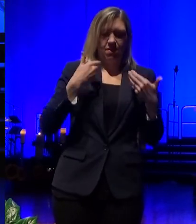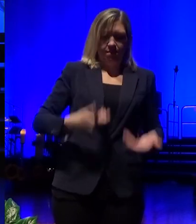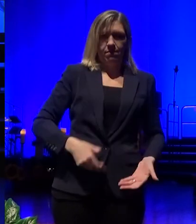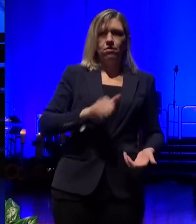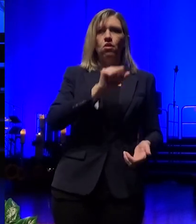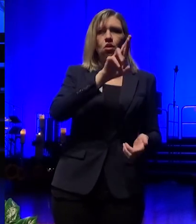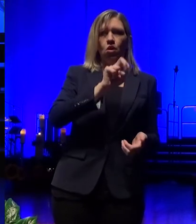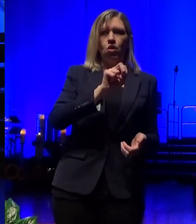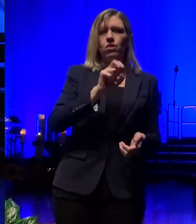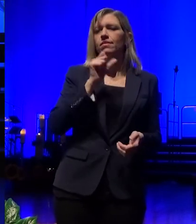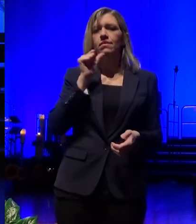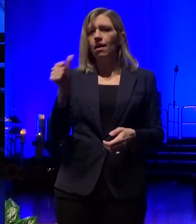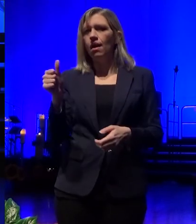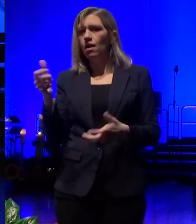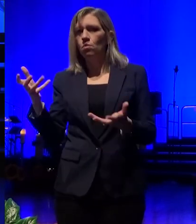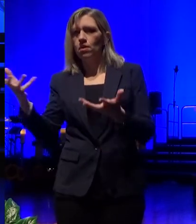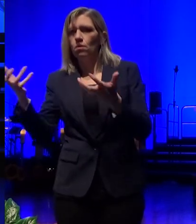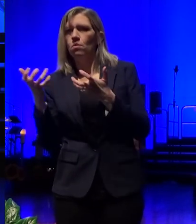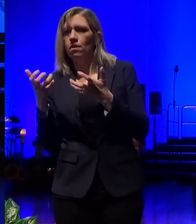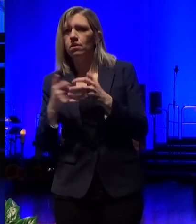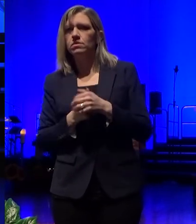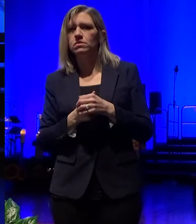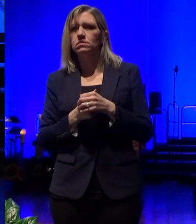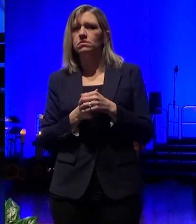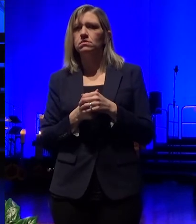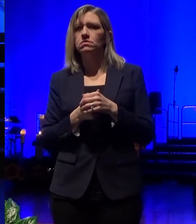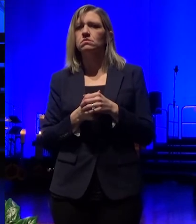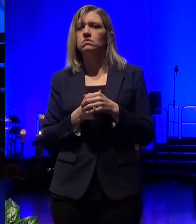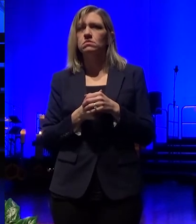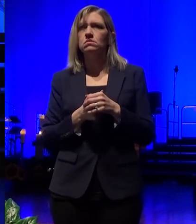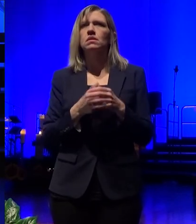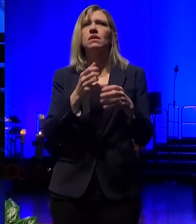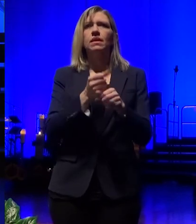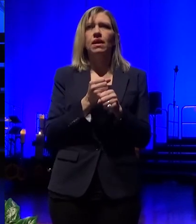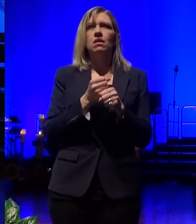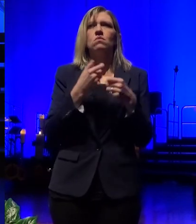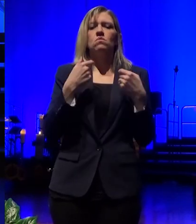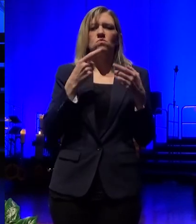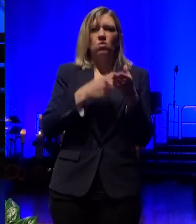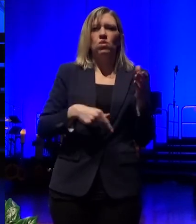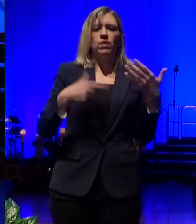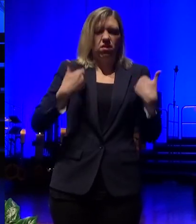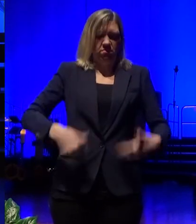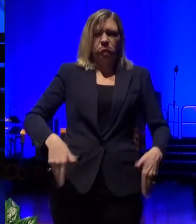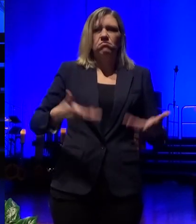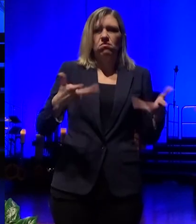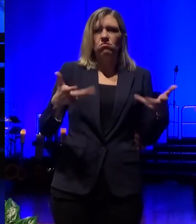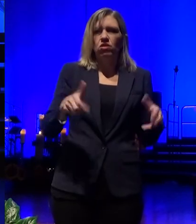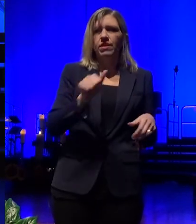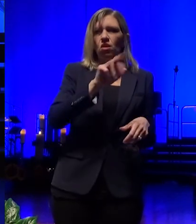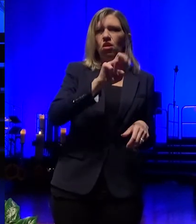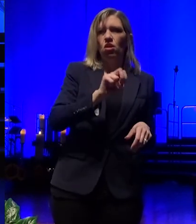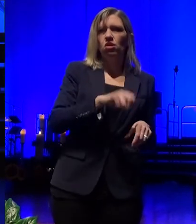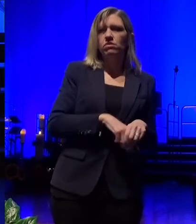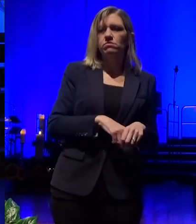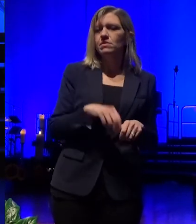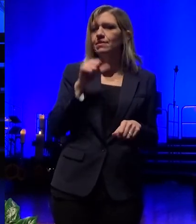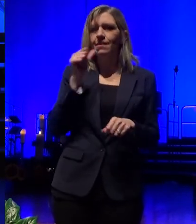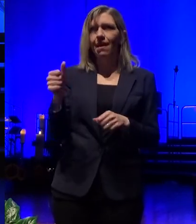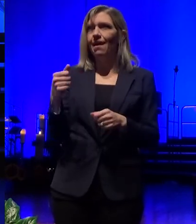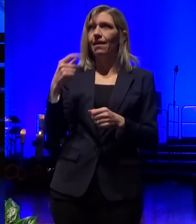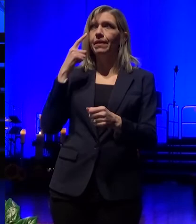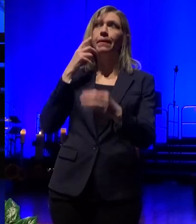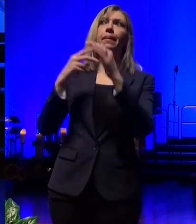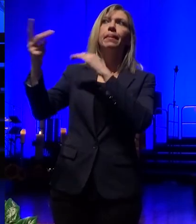want. We get what we are, not what we want. So it seems to me that